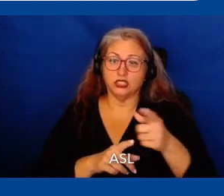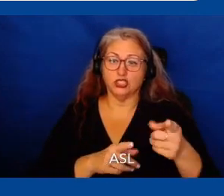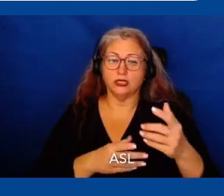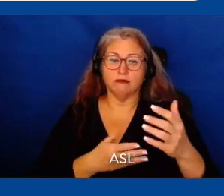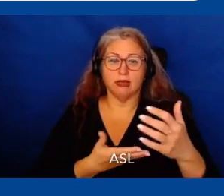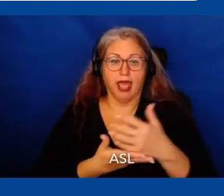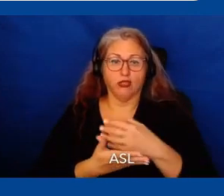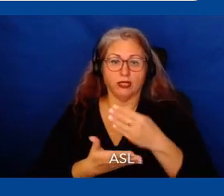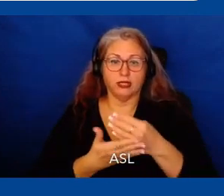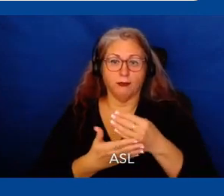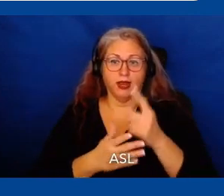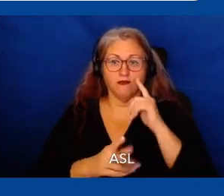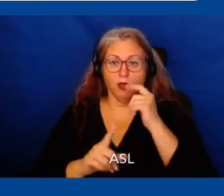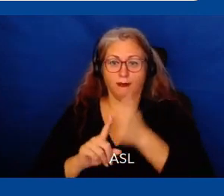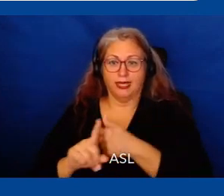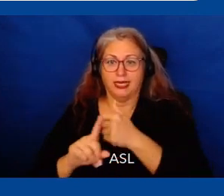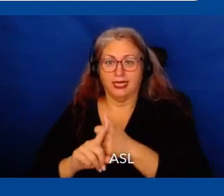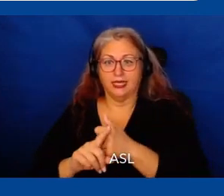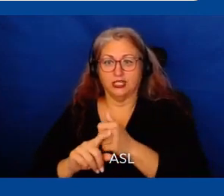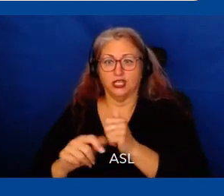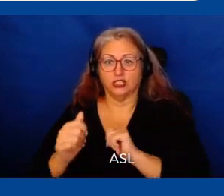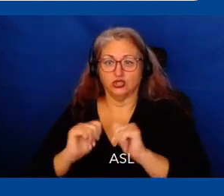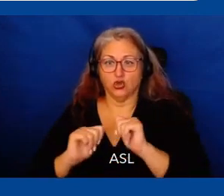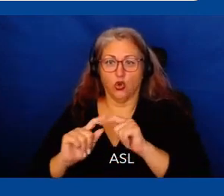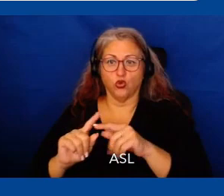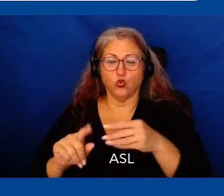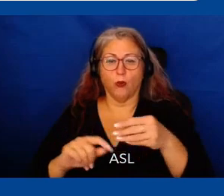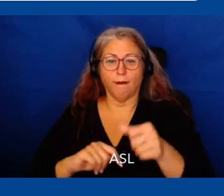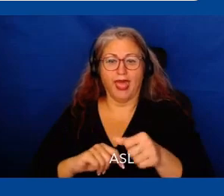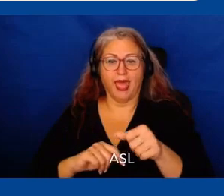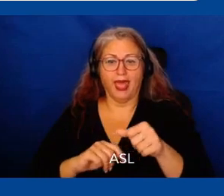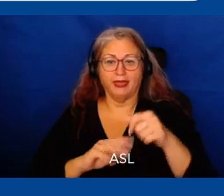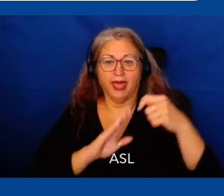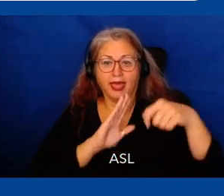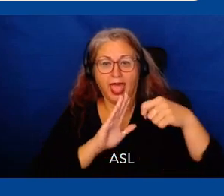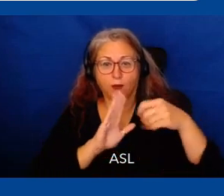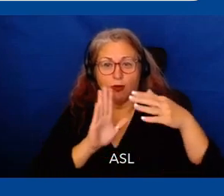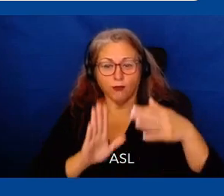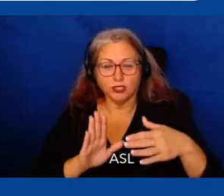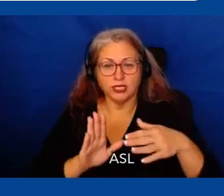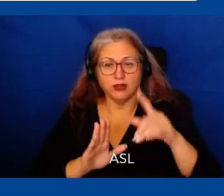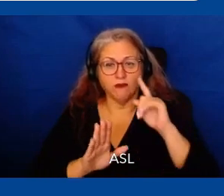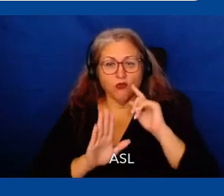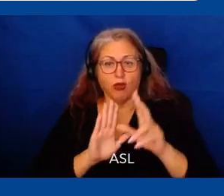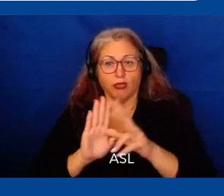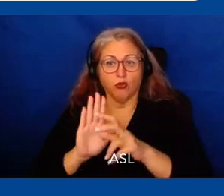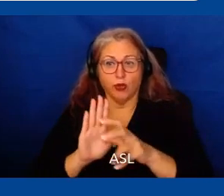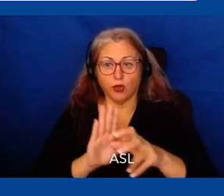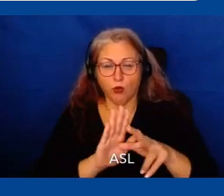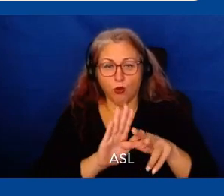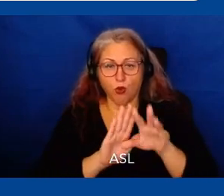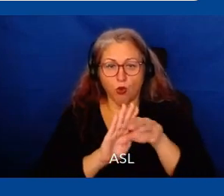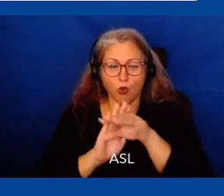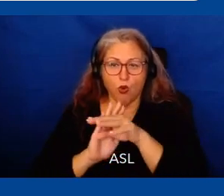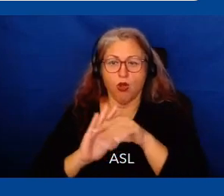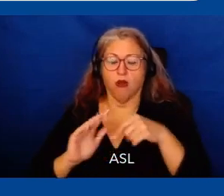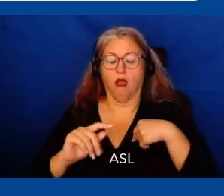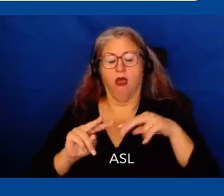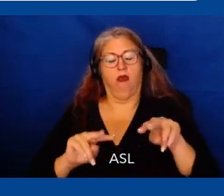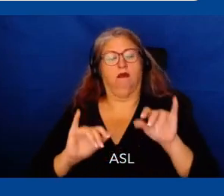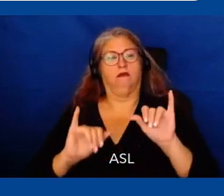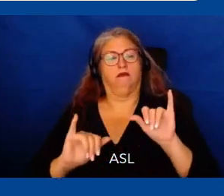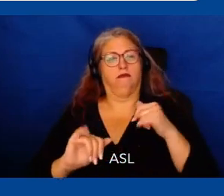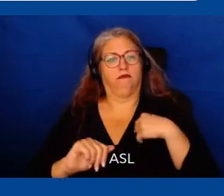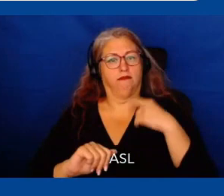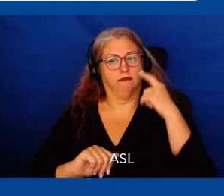money from every show so as to pay the camera person to record. Like, I found that